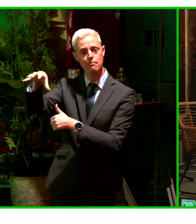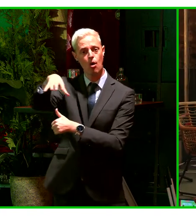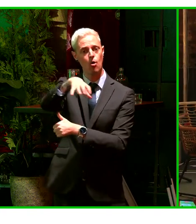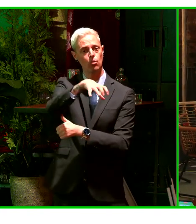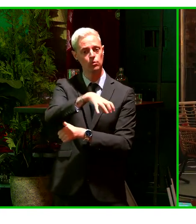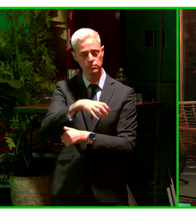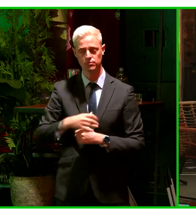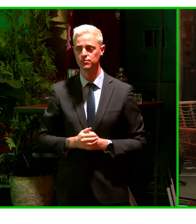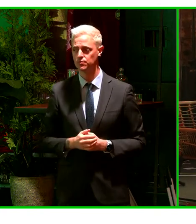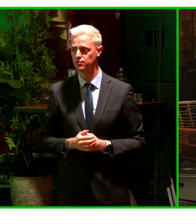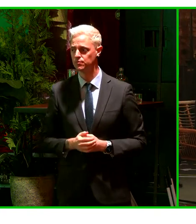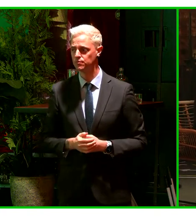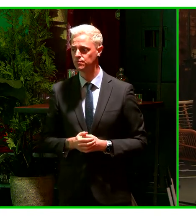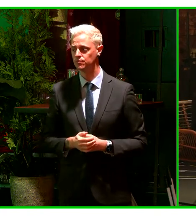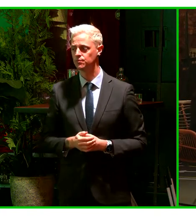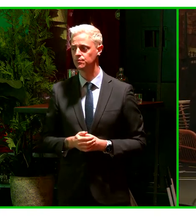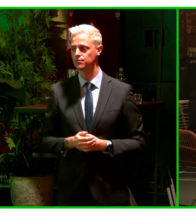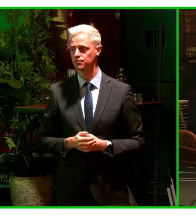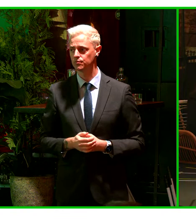that transformation.